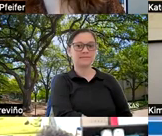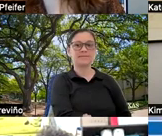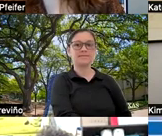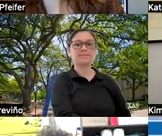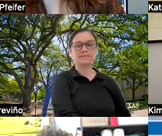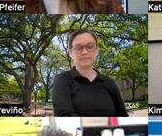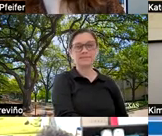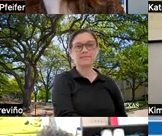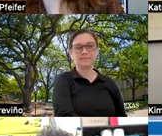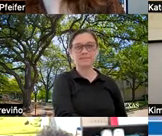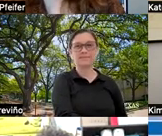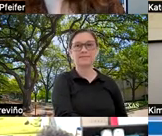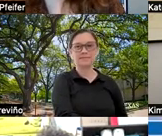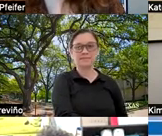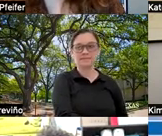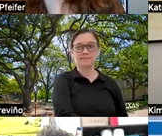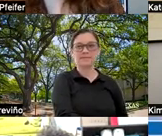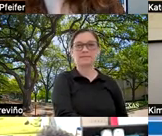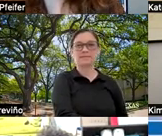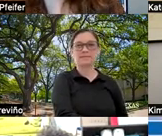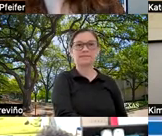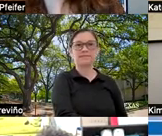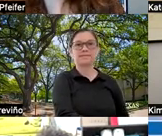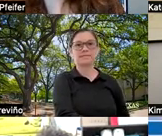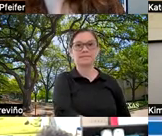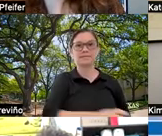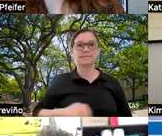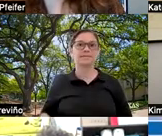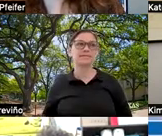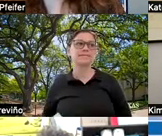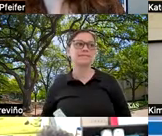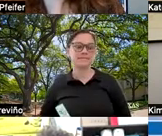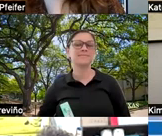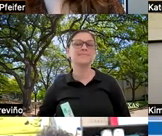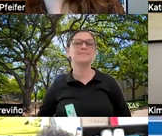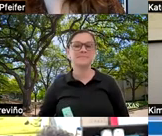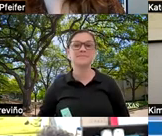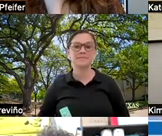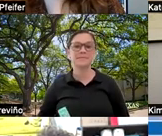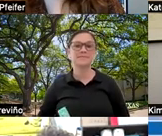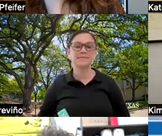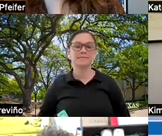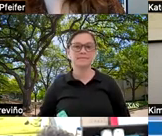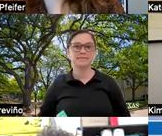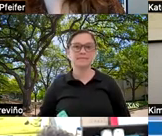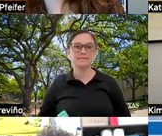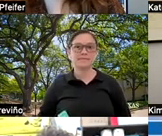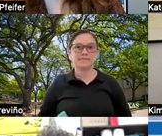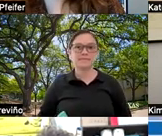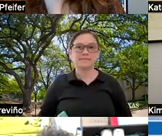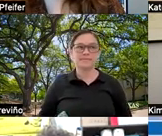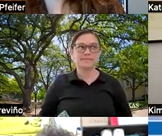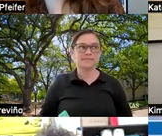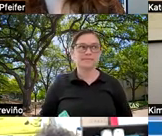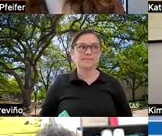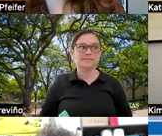this group of people. So make sure when you introduce yourselves, you mention who you're representing as well. And so my